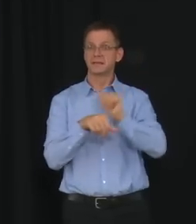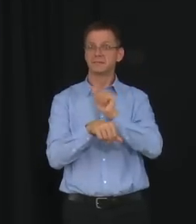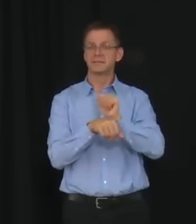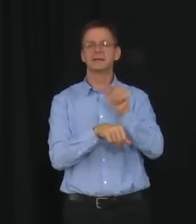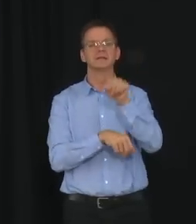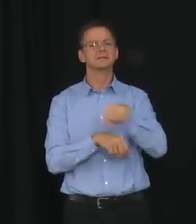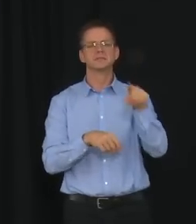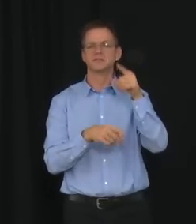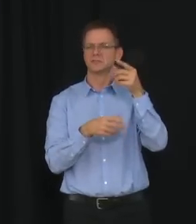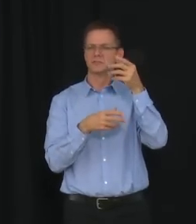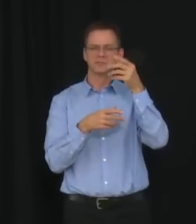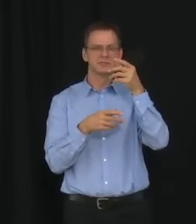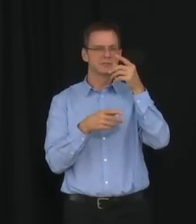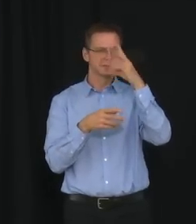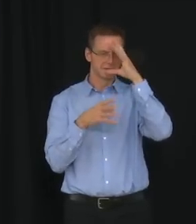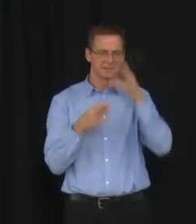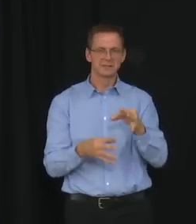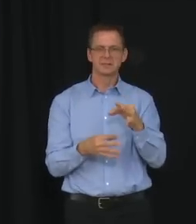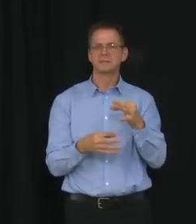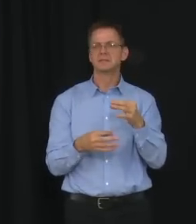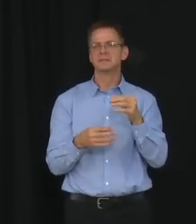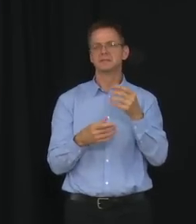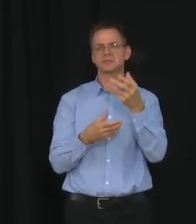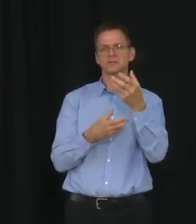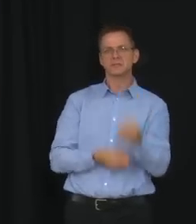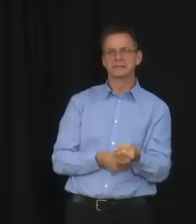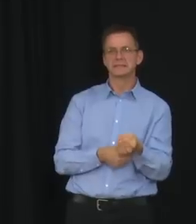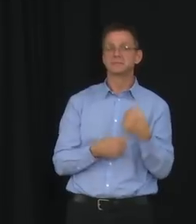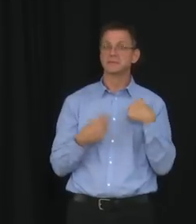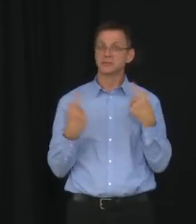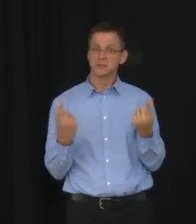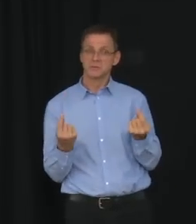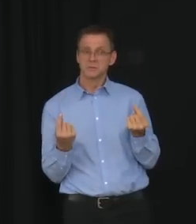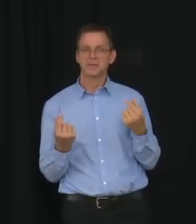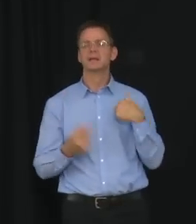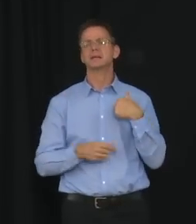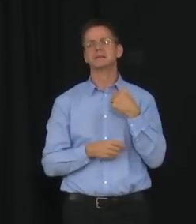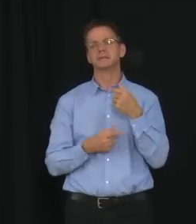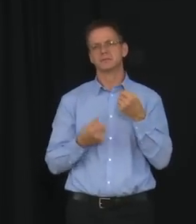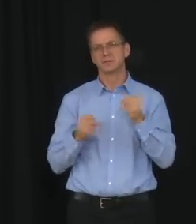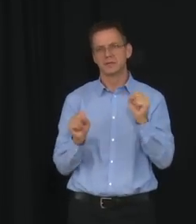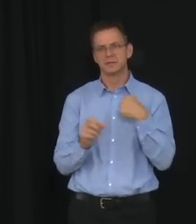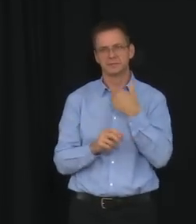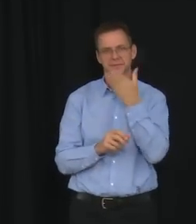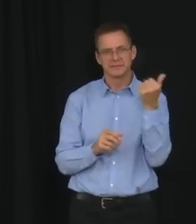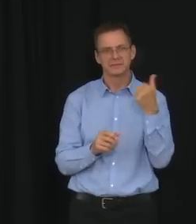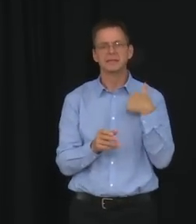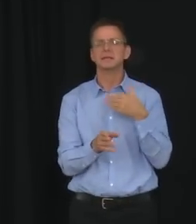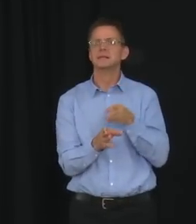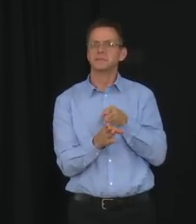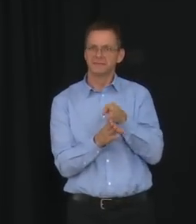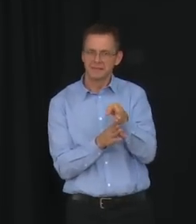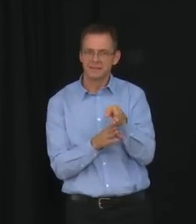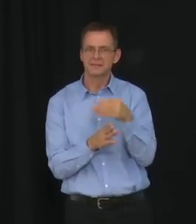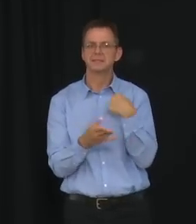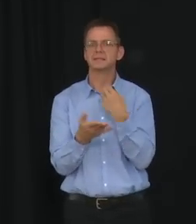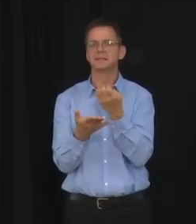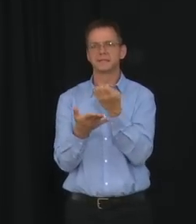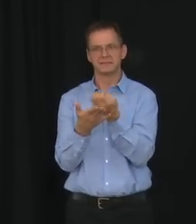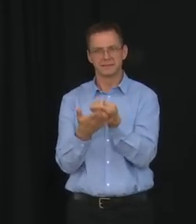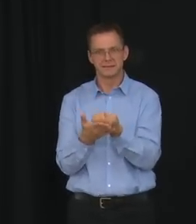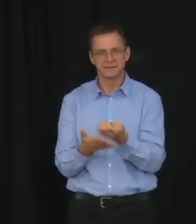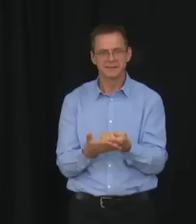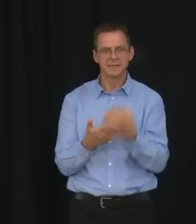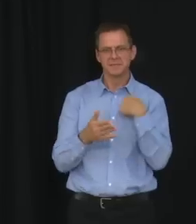to do my best every day with my professional judgment, looking at the overall health of Albertans, COVID impacts, the impacts of